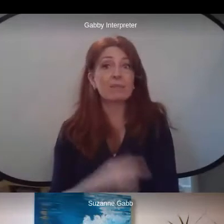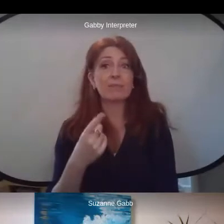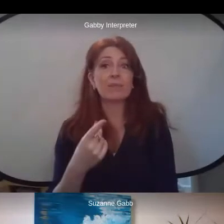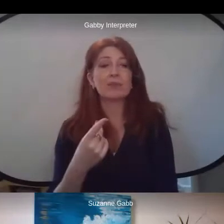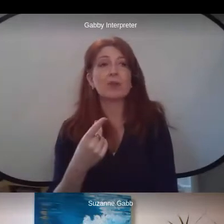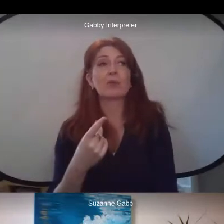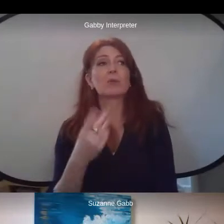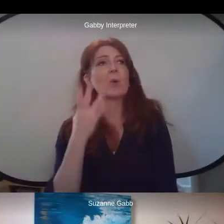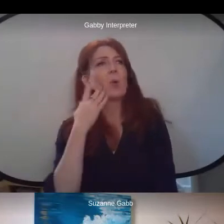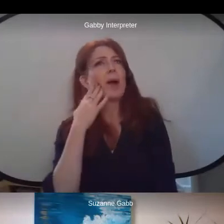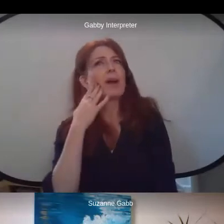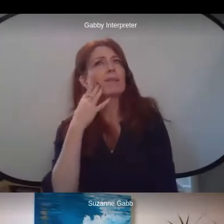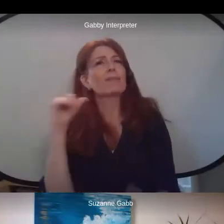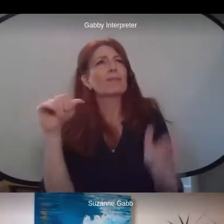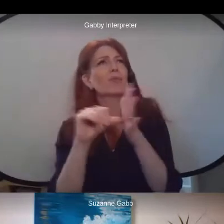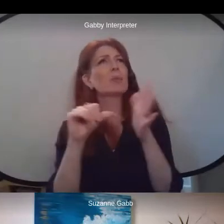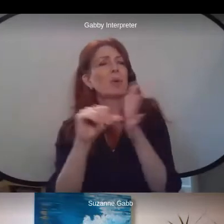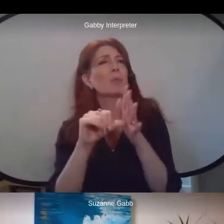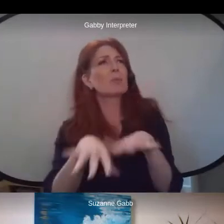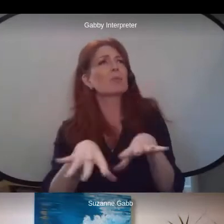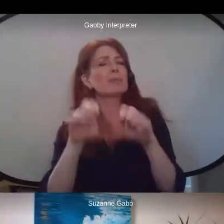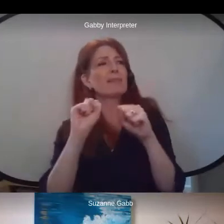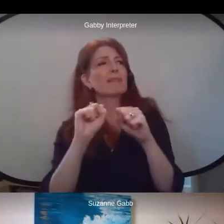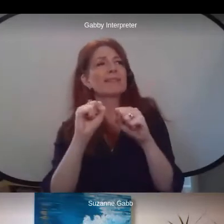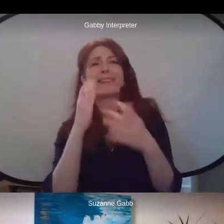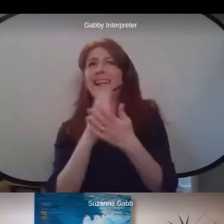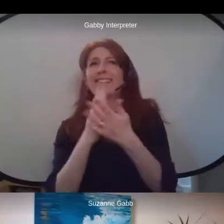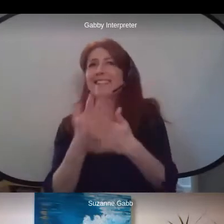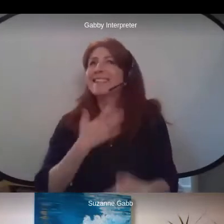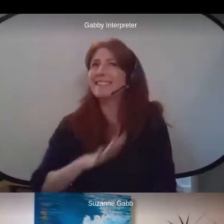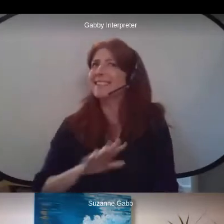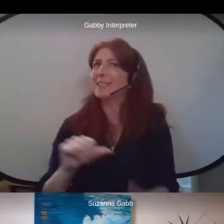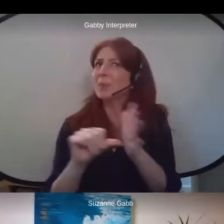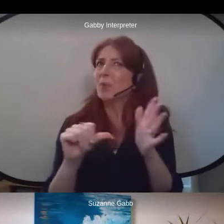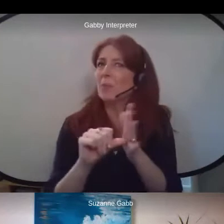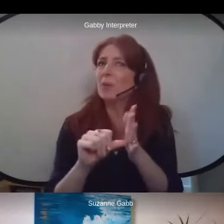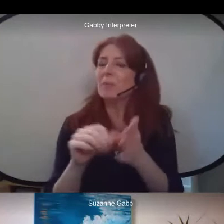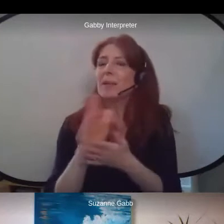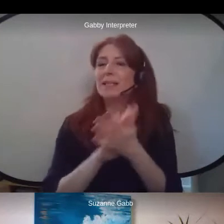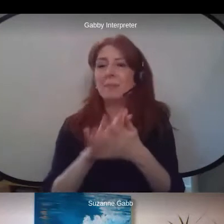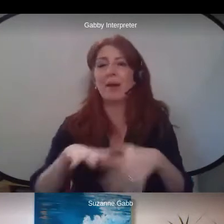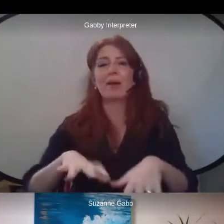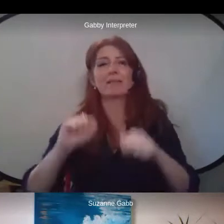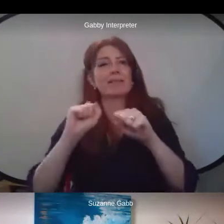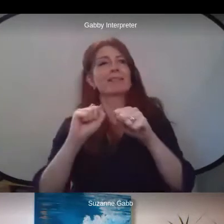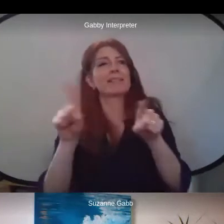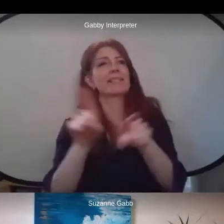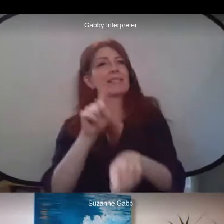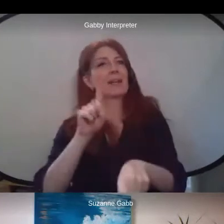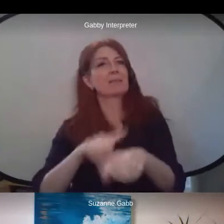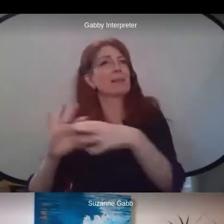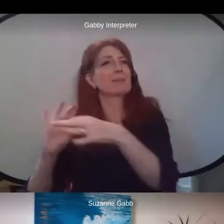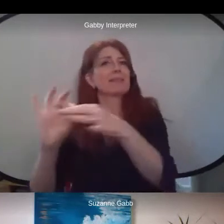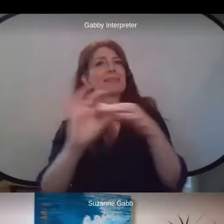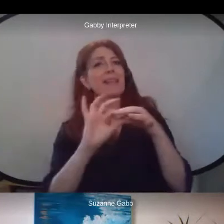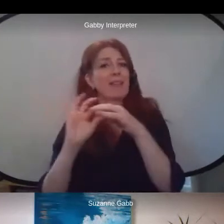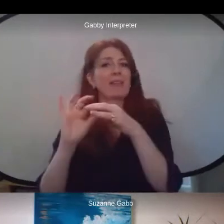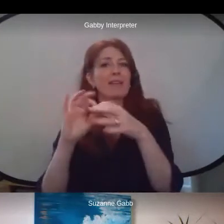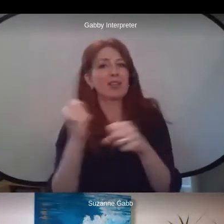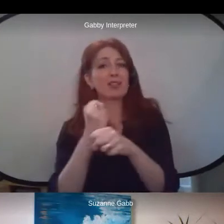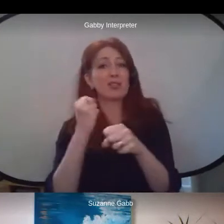apparent. Shouldn't have to be a problem. It's almost like starting together and doing it together sometimes stops